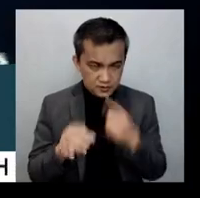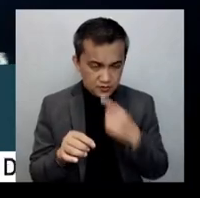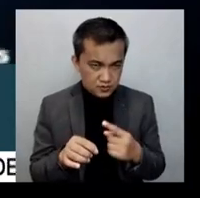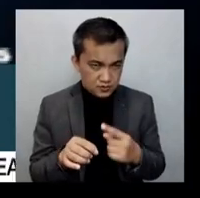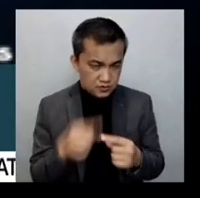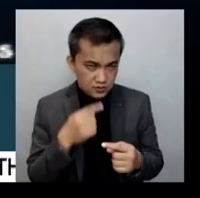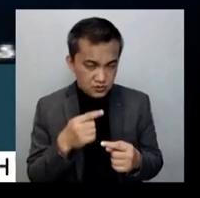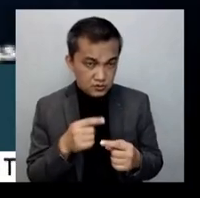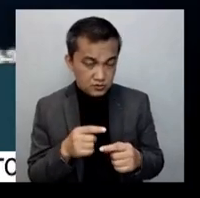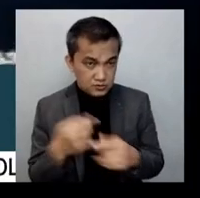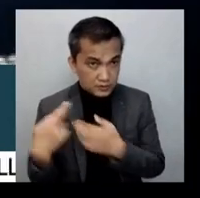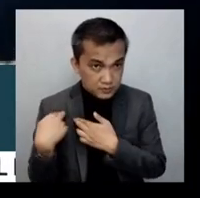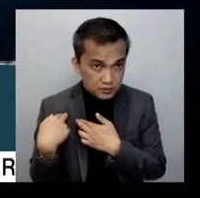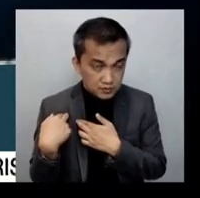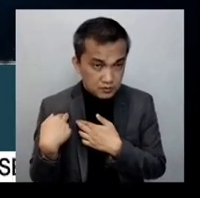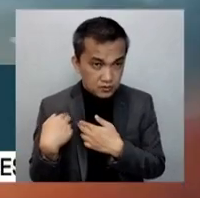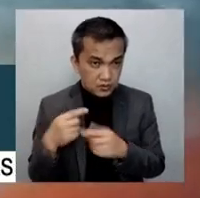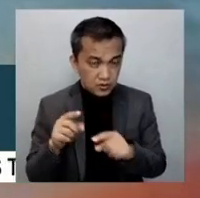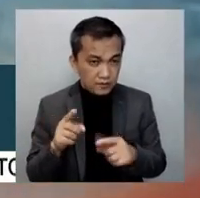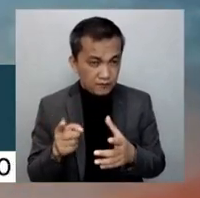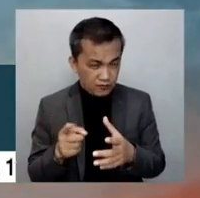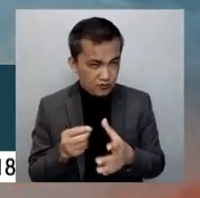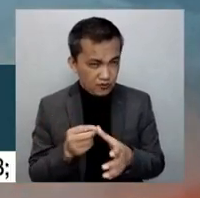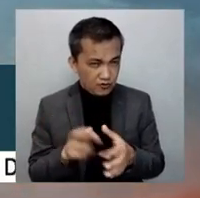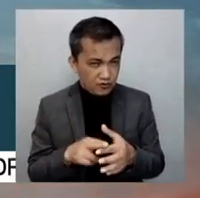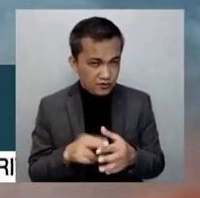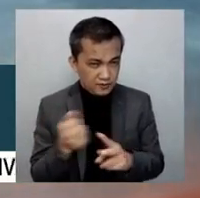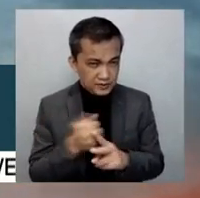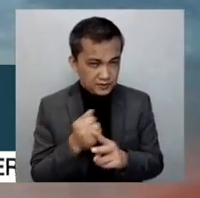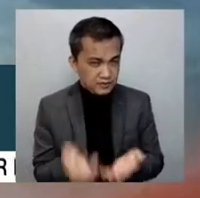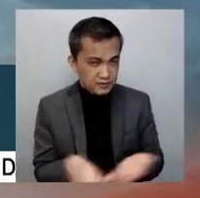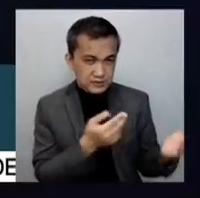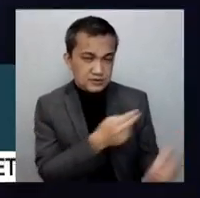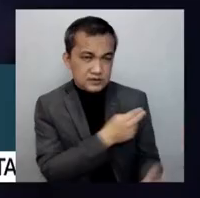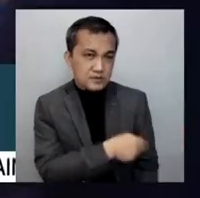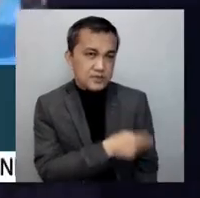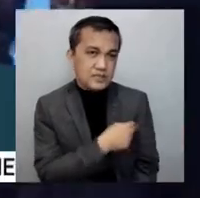who is culpable, or bring first the victims to the hospital?